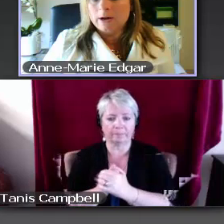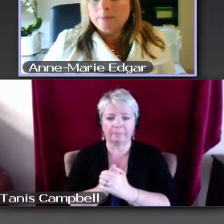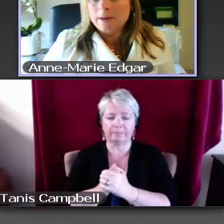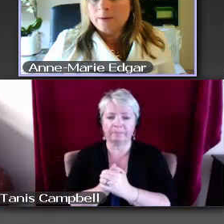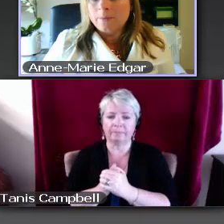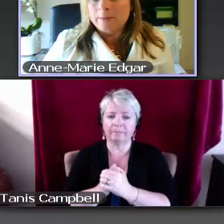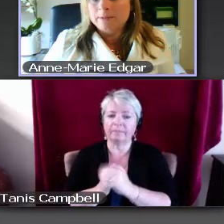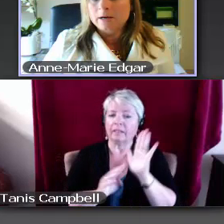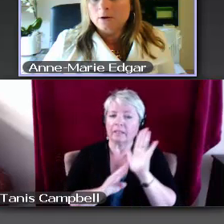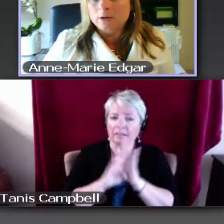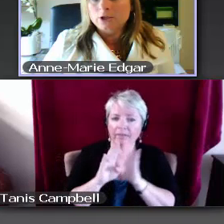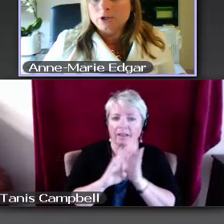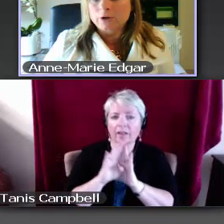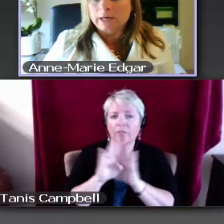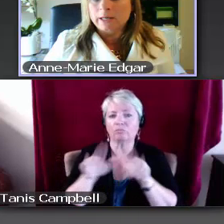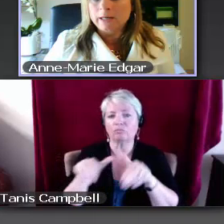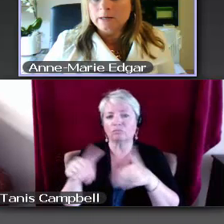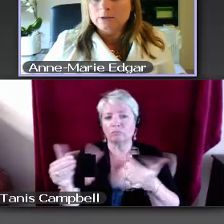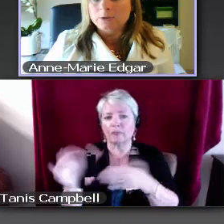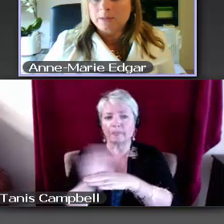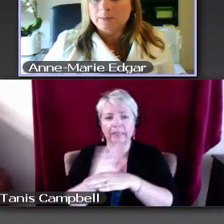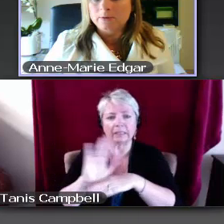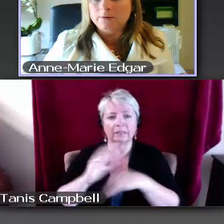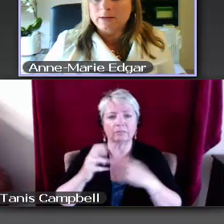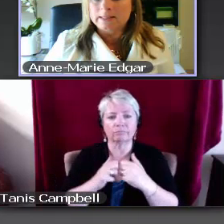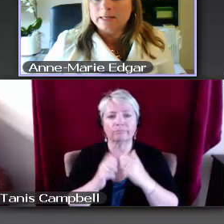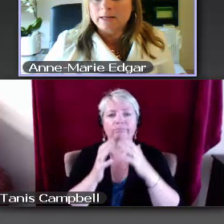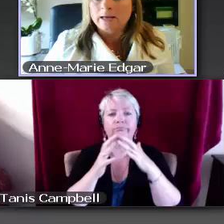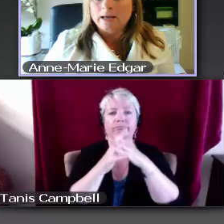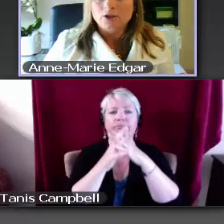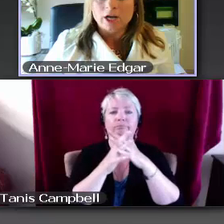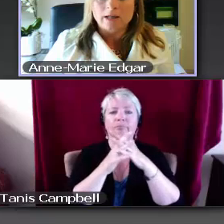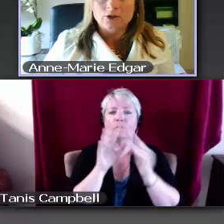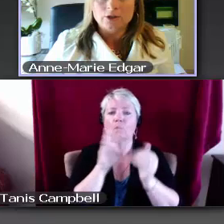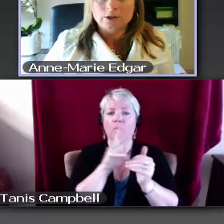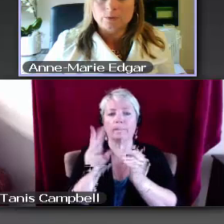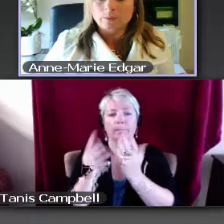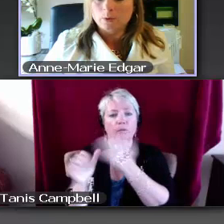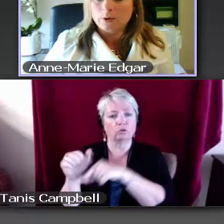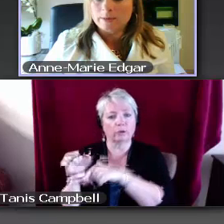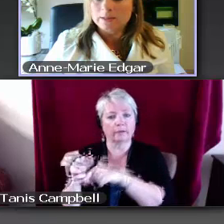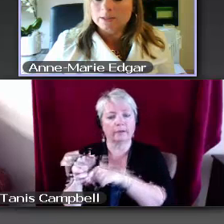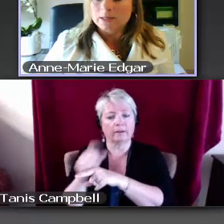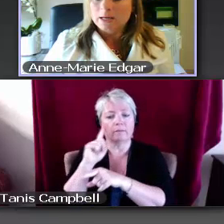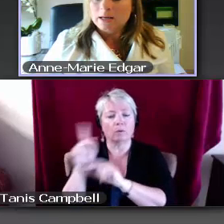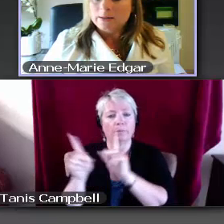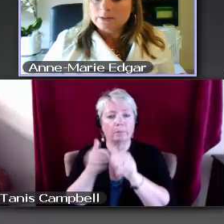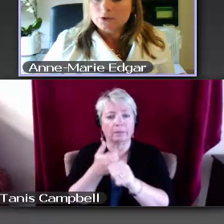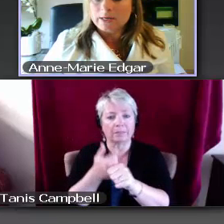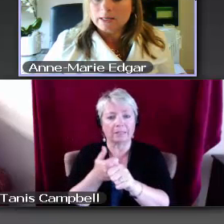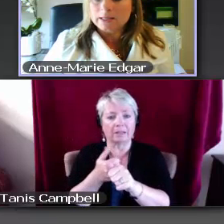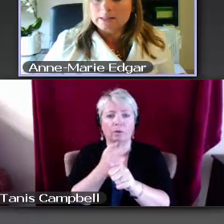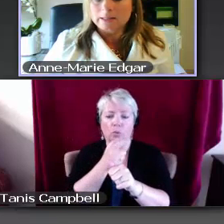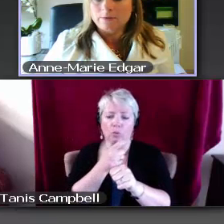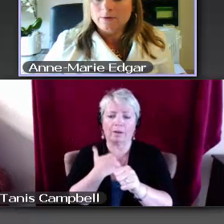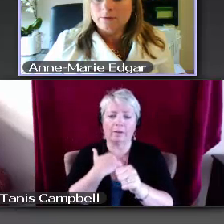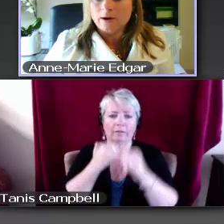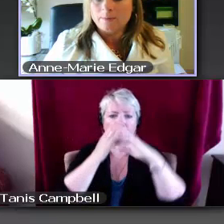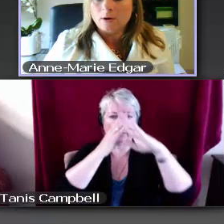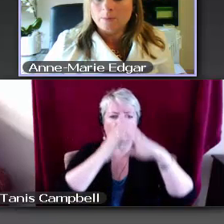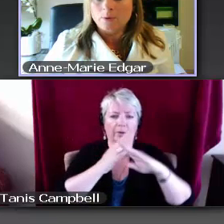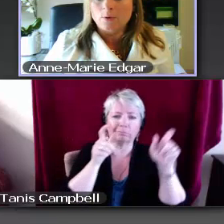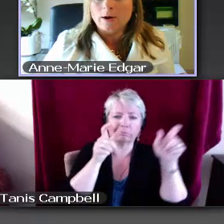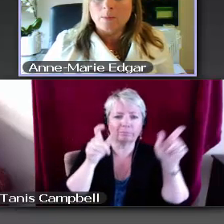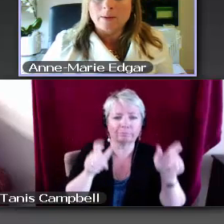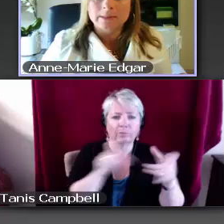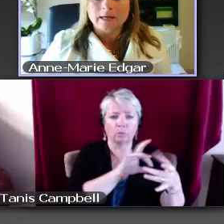business startup and web technology training to people facing challenges to employment. This training is delivered